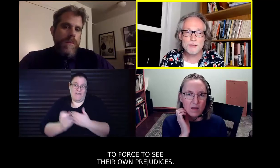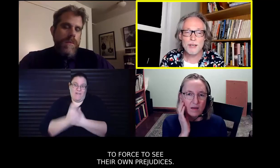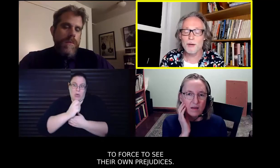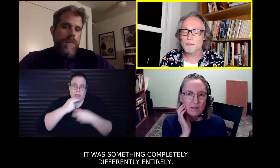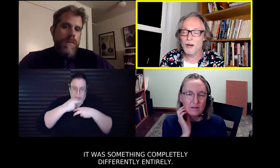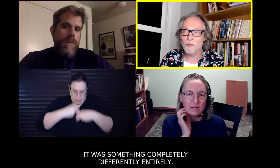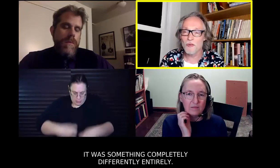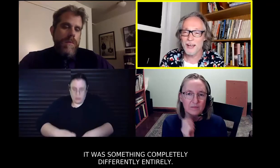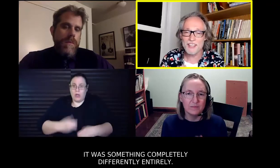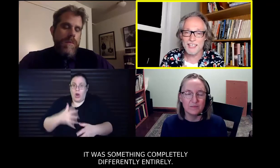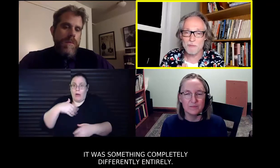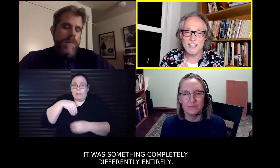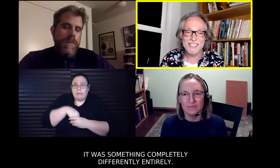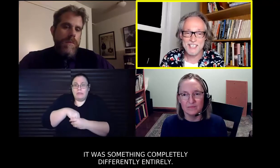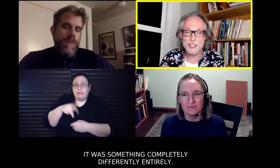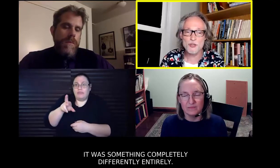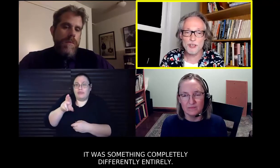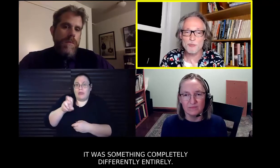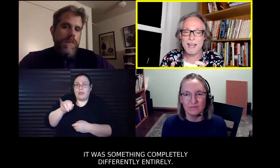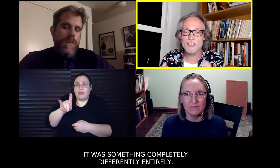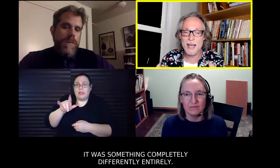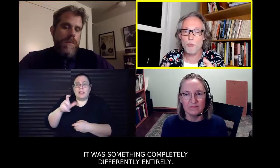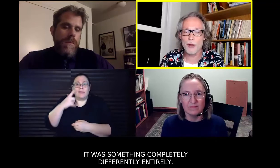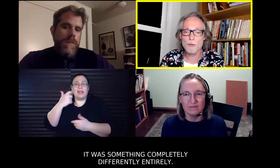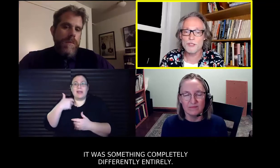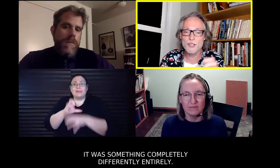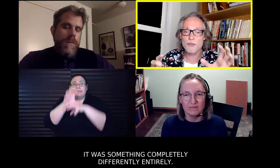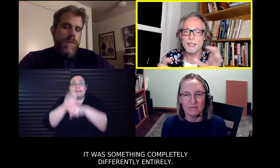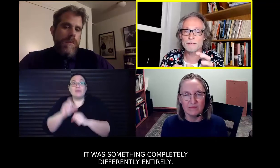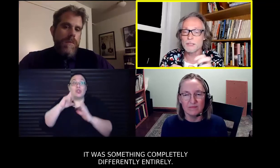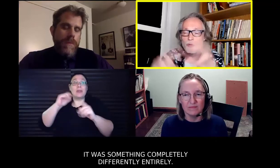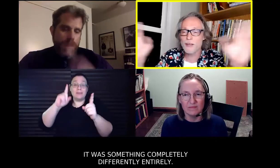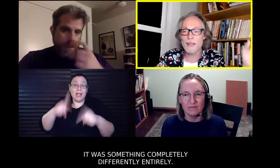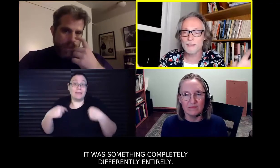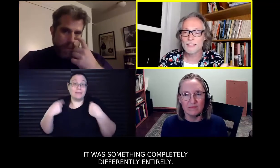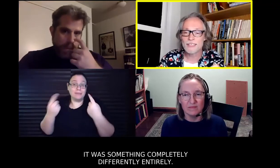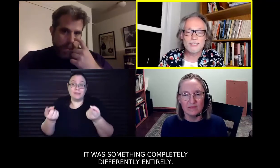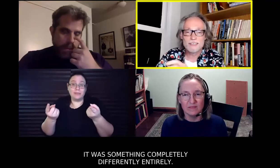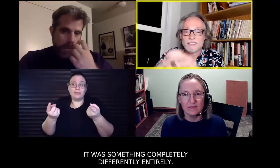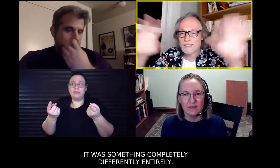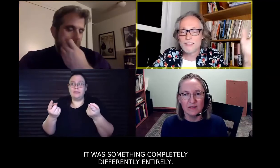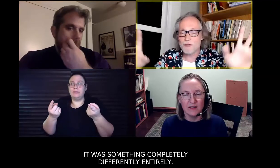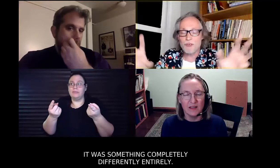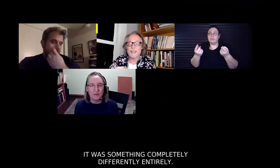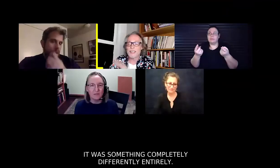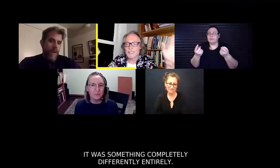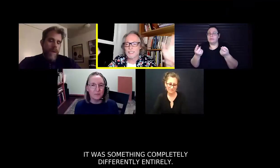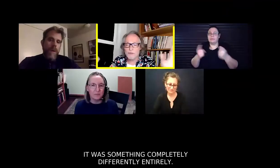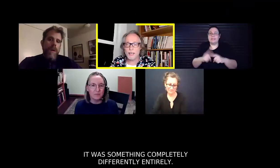prejudices when everything they'd been conditioned to expect to that point was something completely